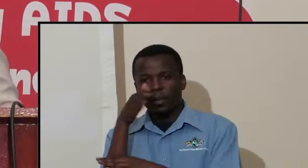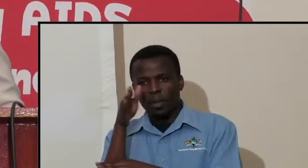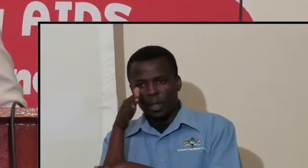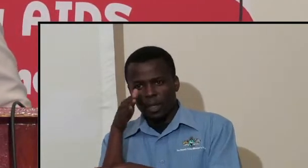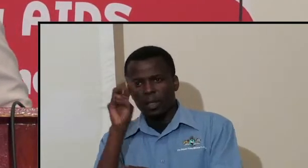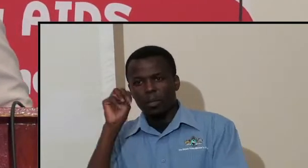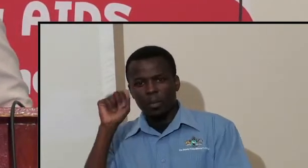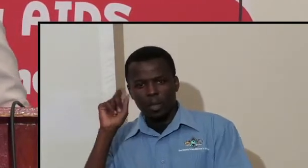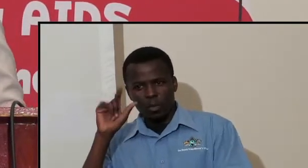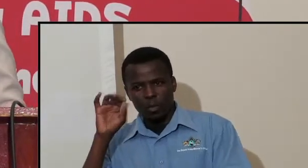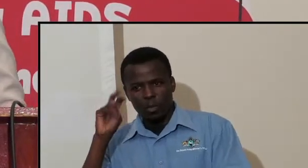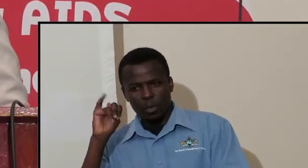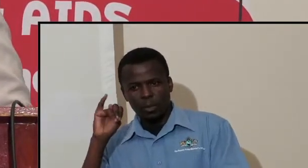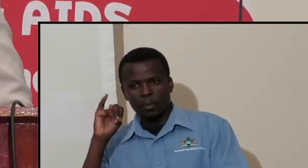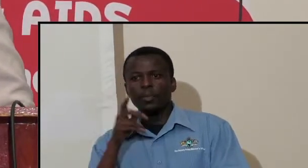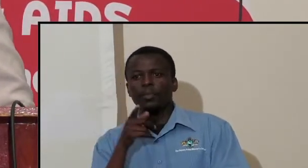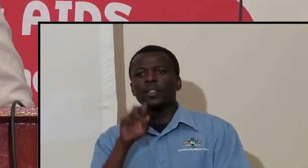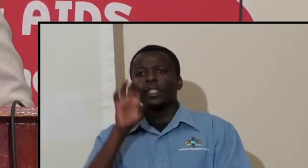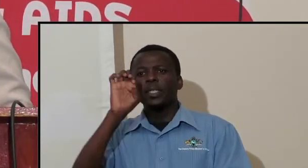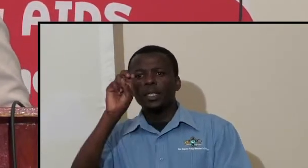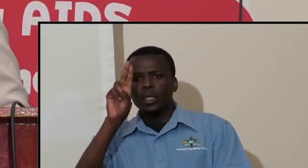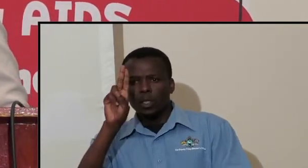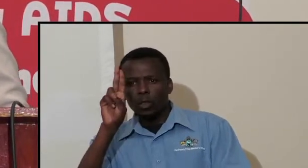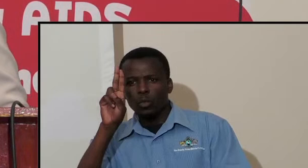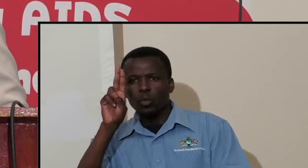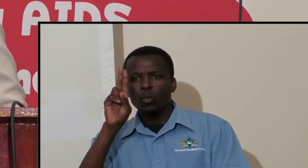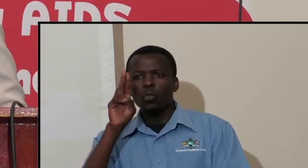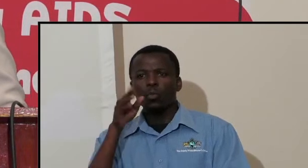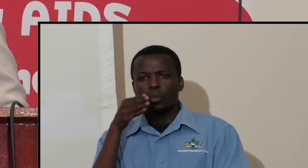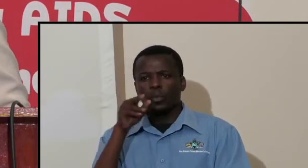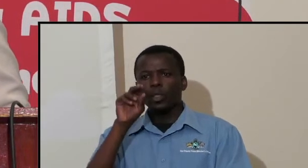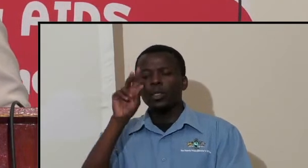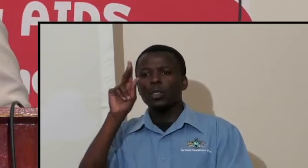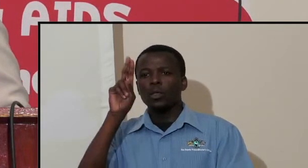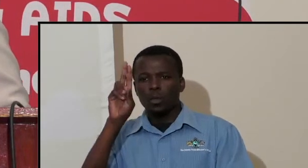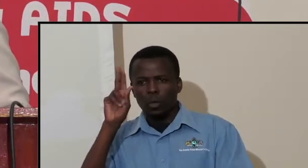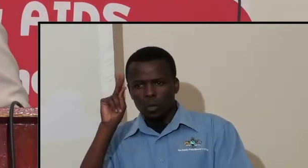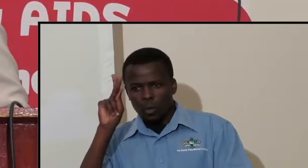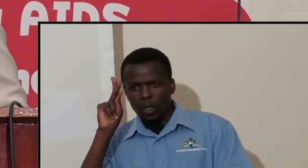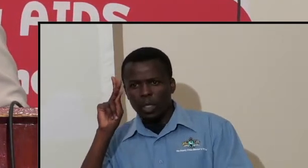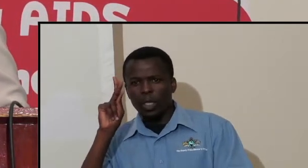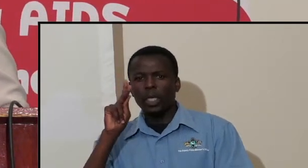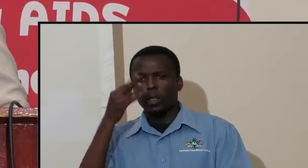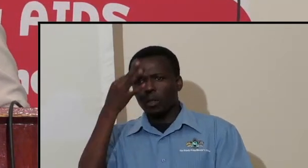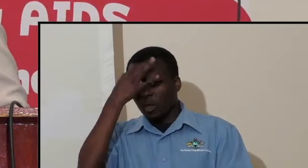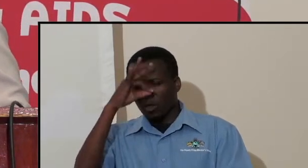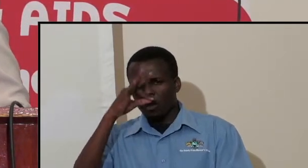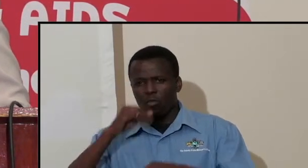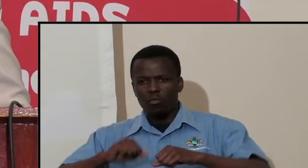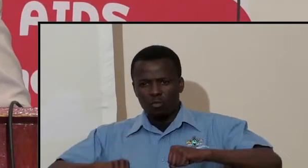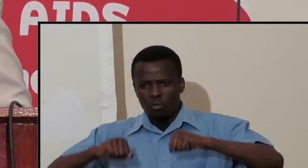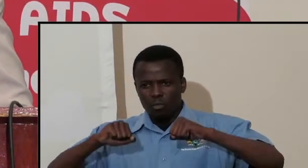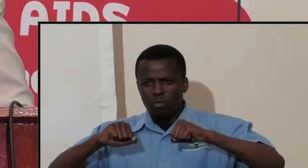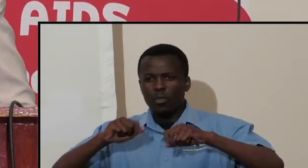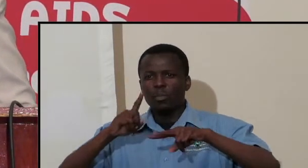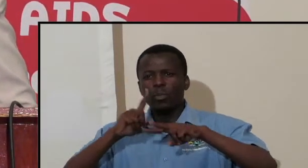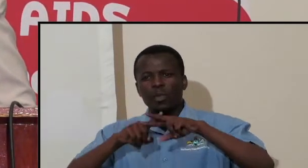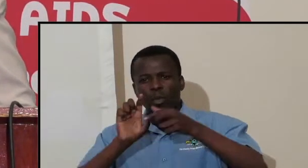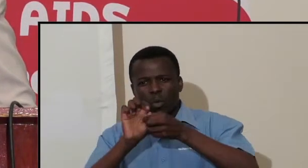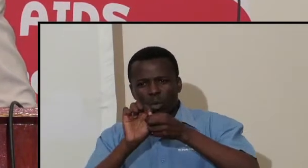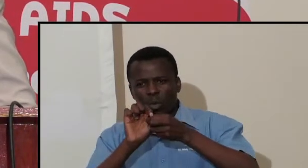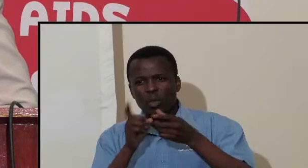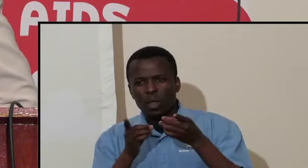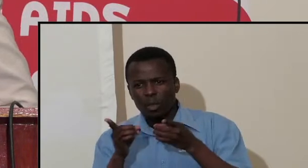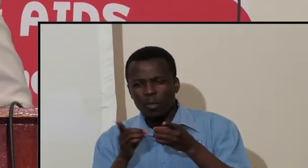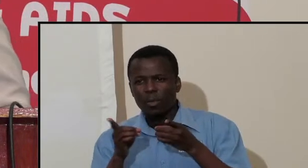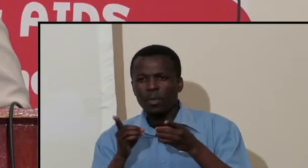Zwane, EU, UK, senior US government officials, the NACHA Director,